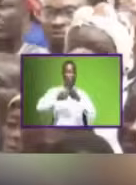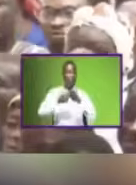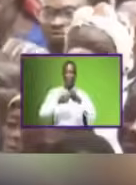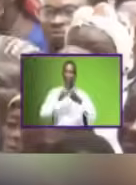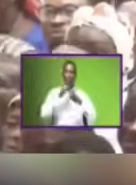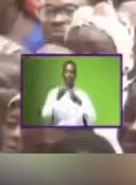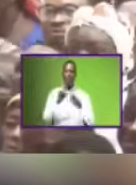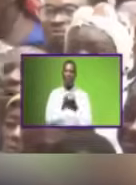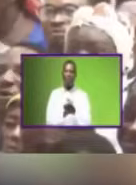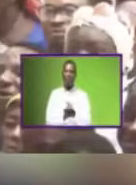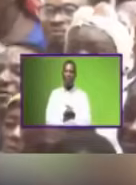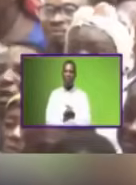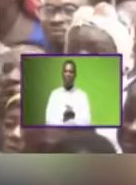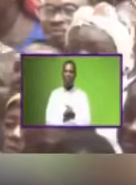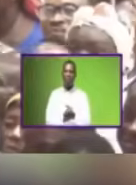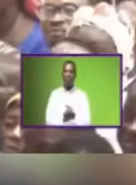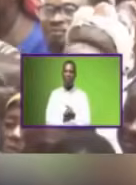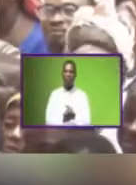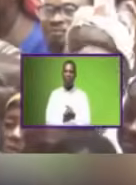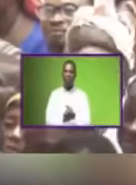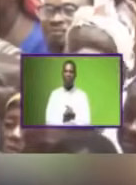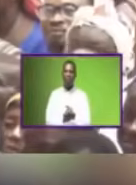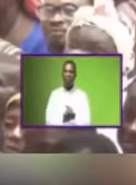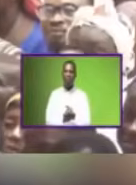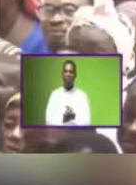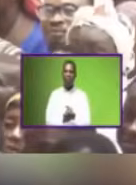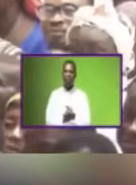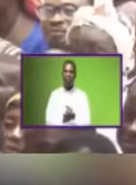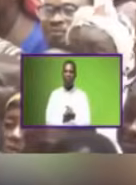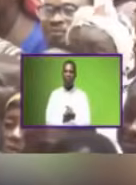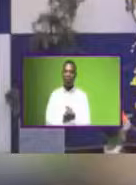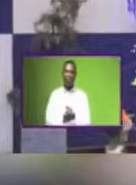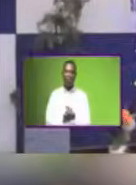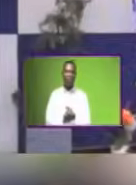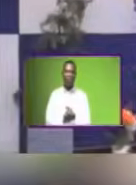also, Cassach and I said, Wabahum.